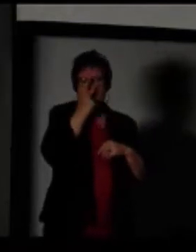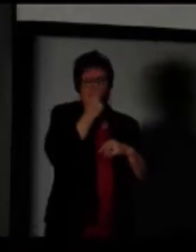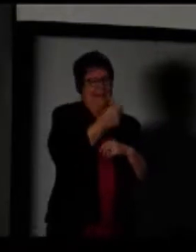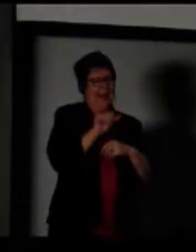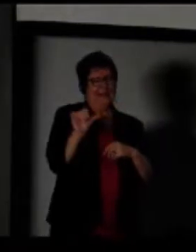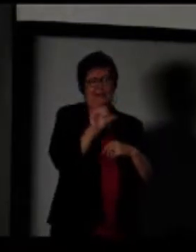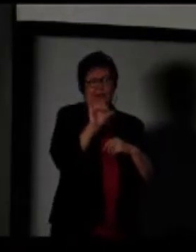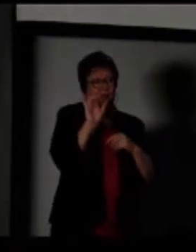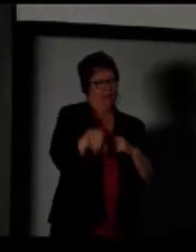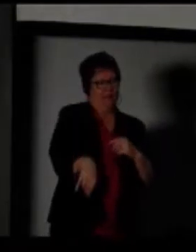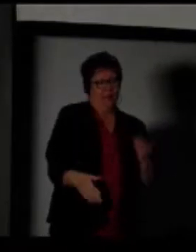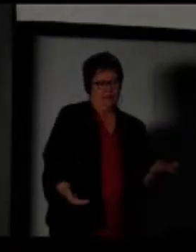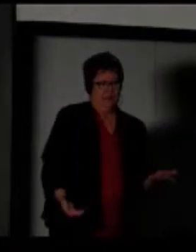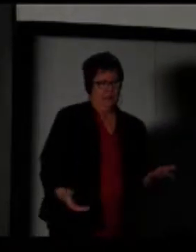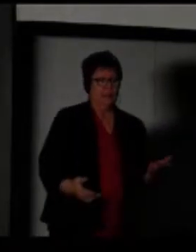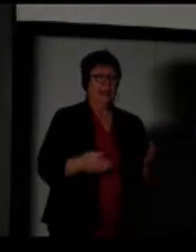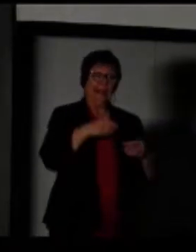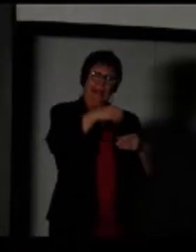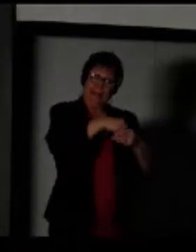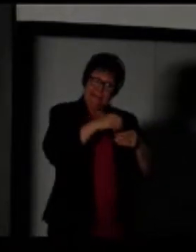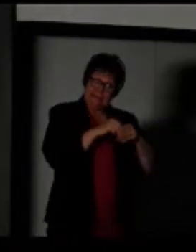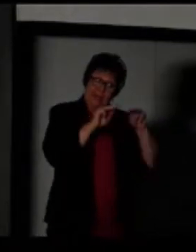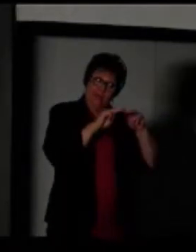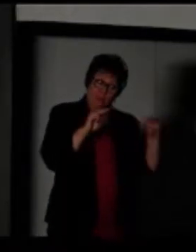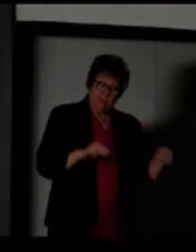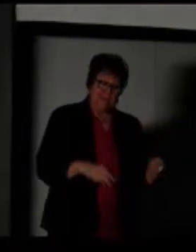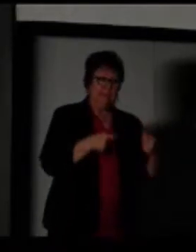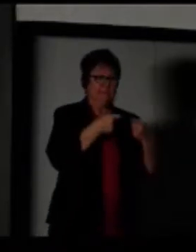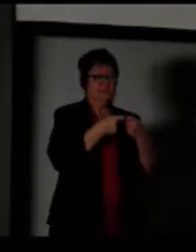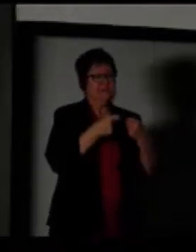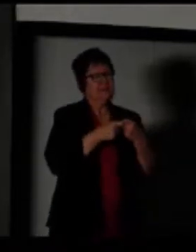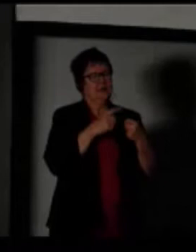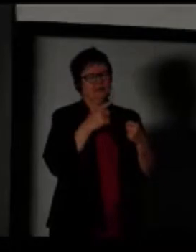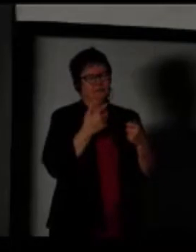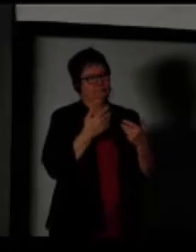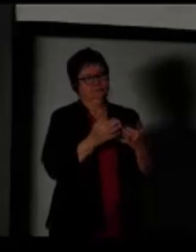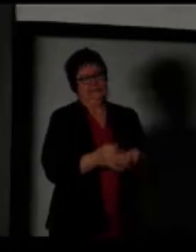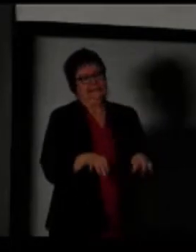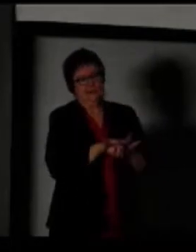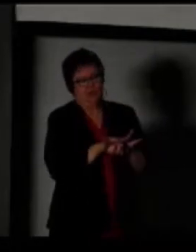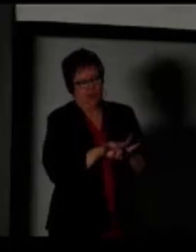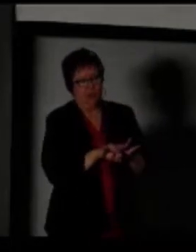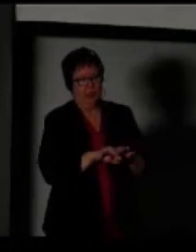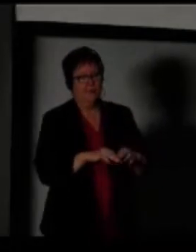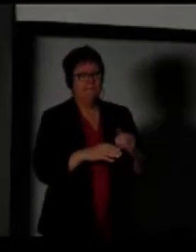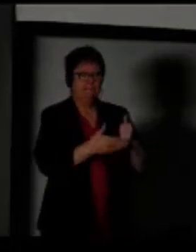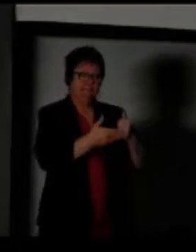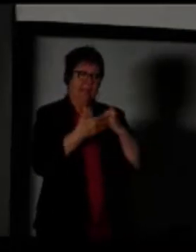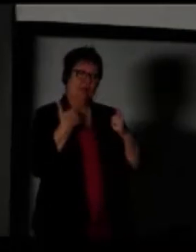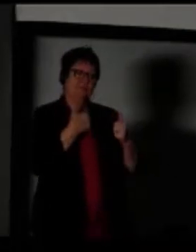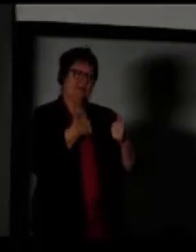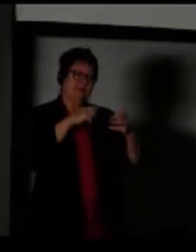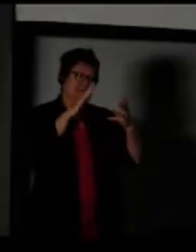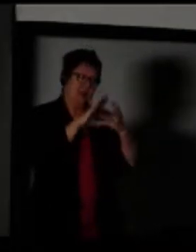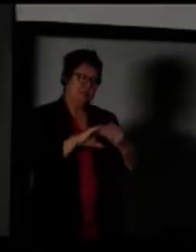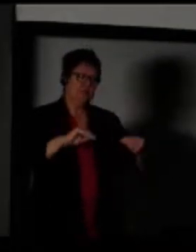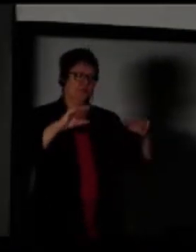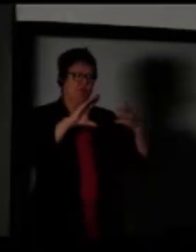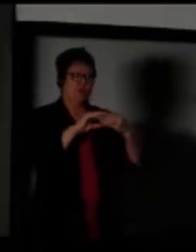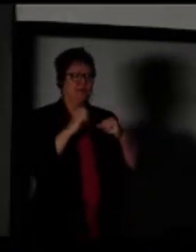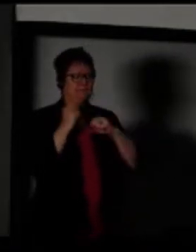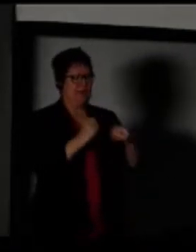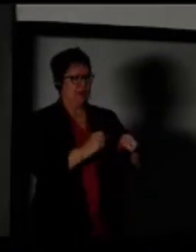it. Inside the museum, digitization is essential. It helps us tell powerful stories. We